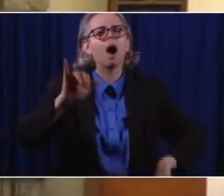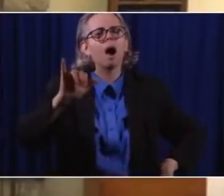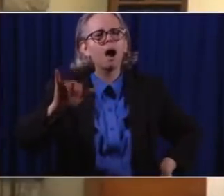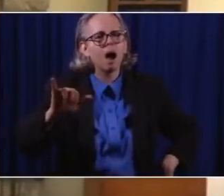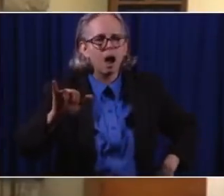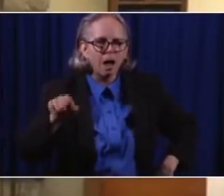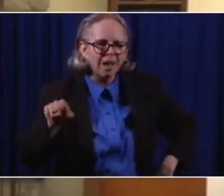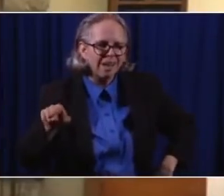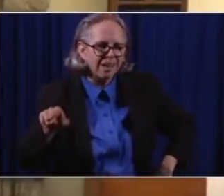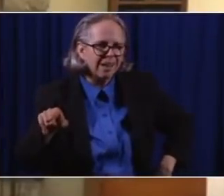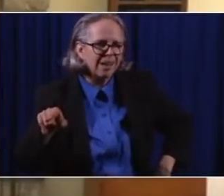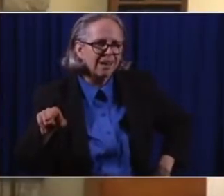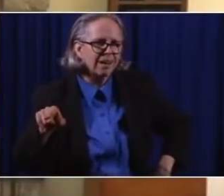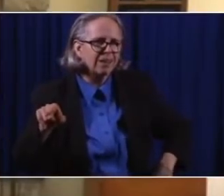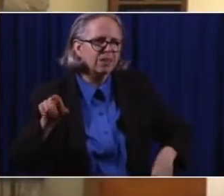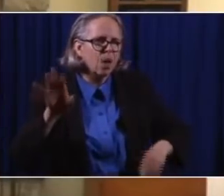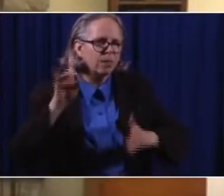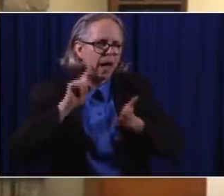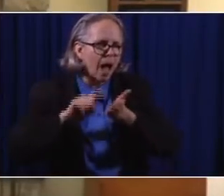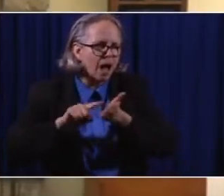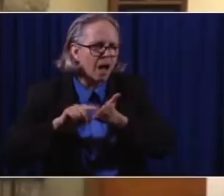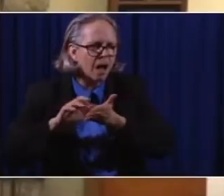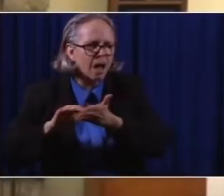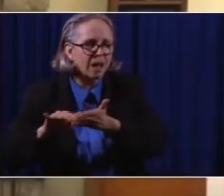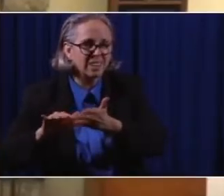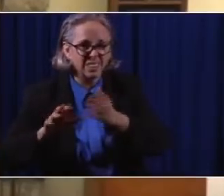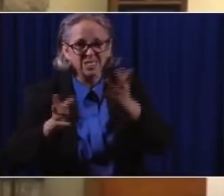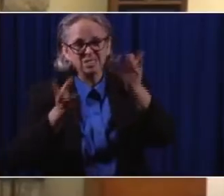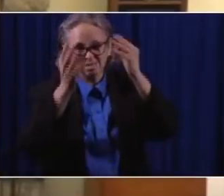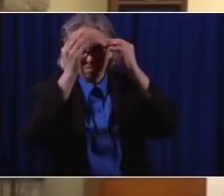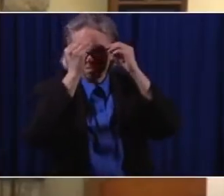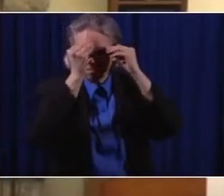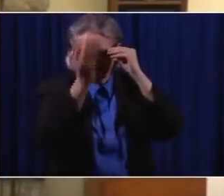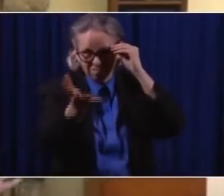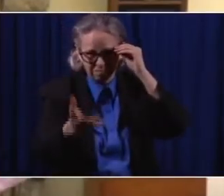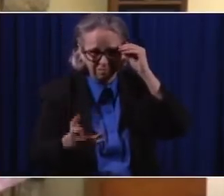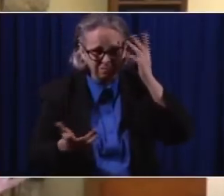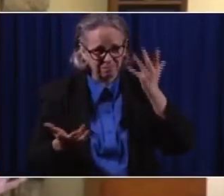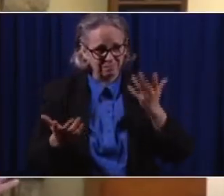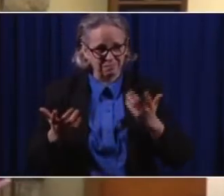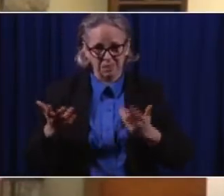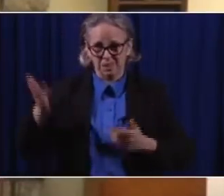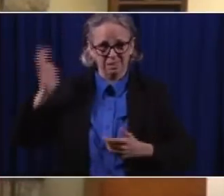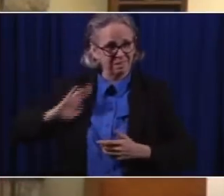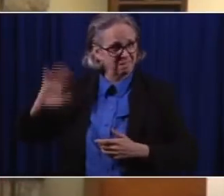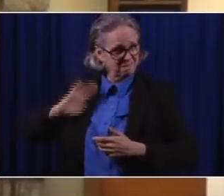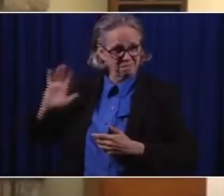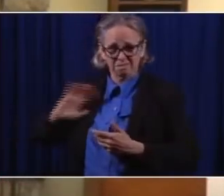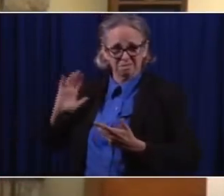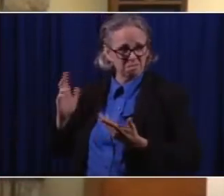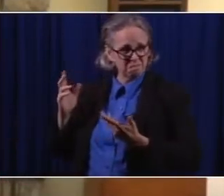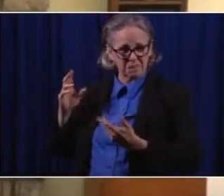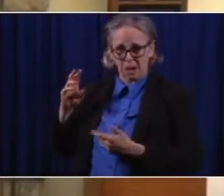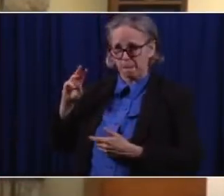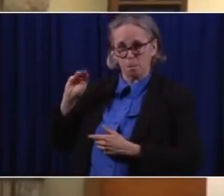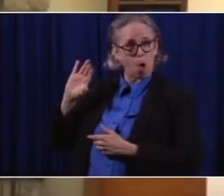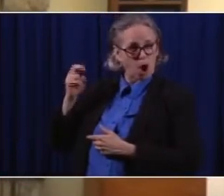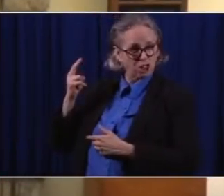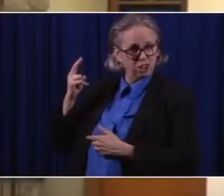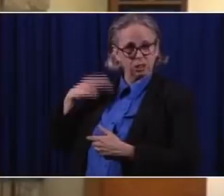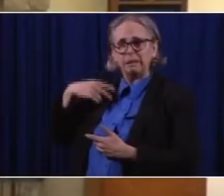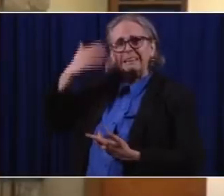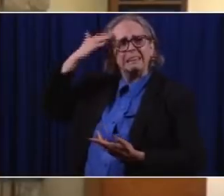times. When this thing started, we didn't know a lot. And there's still a lot we don't know. But one thing that I